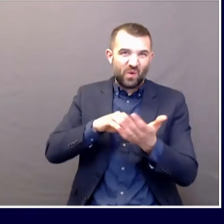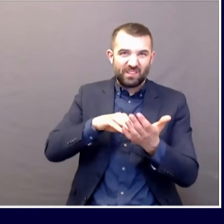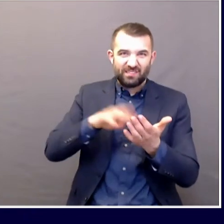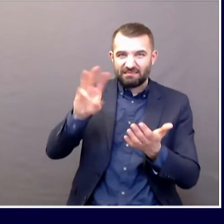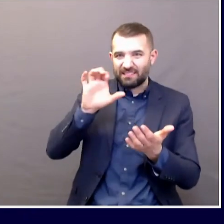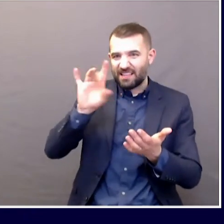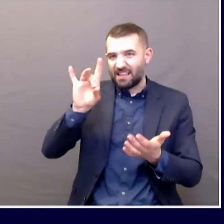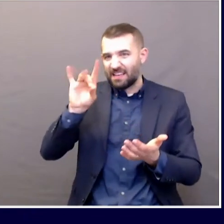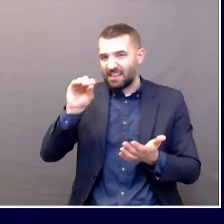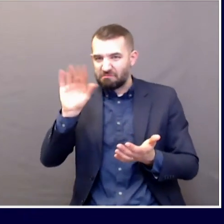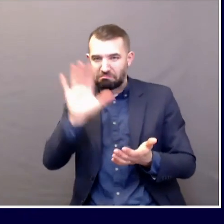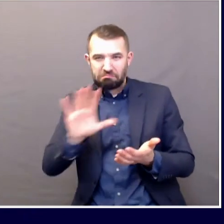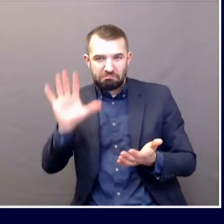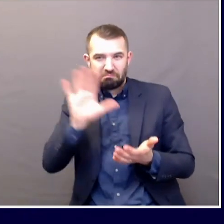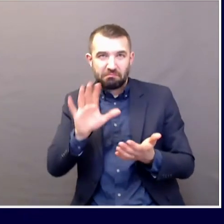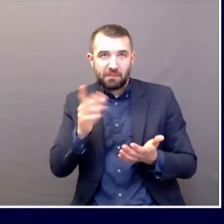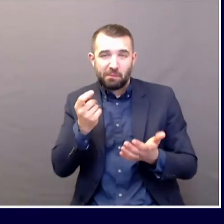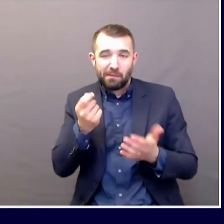just a shade above that.